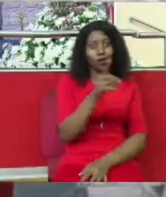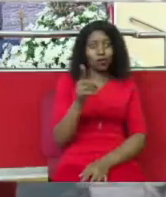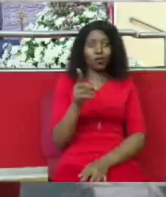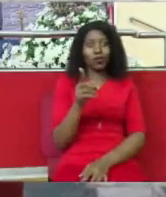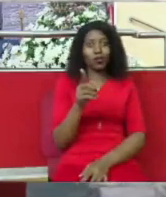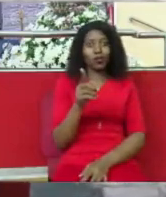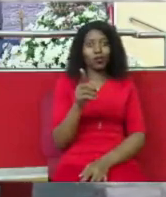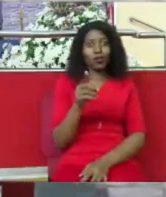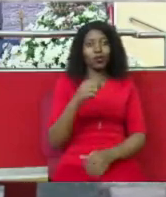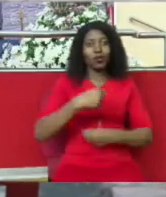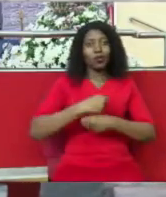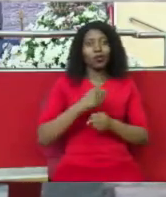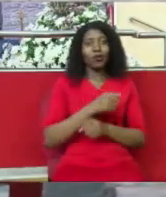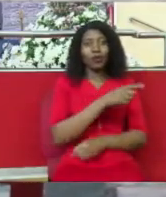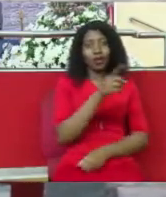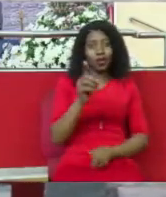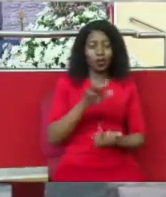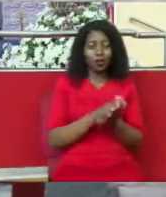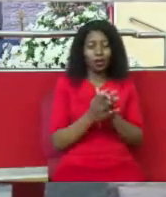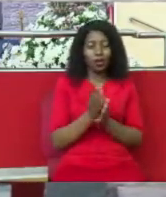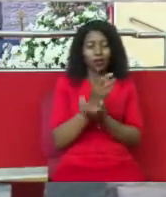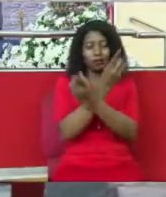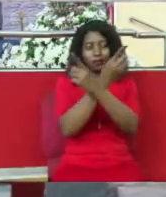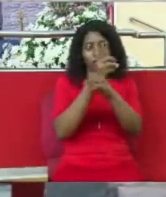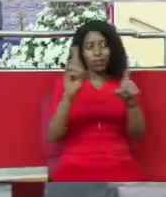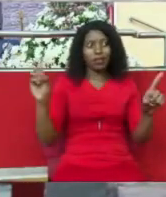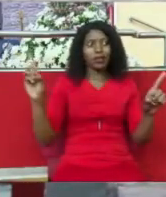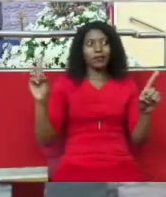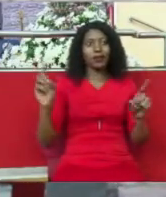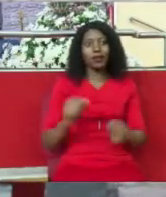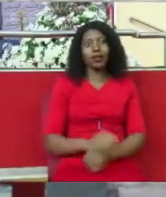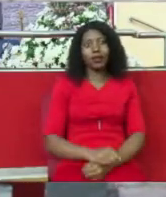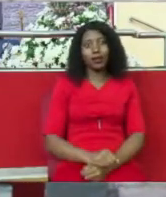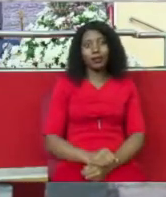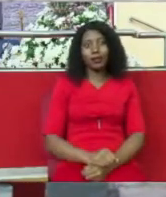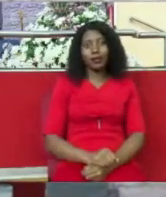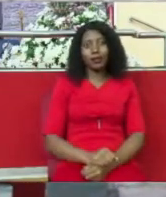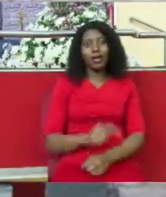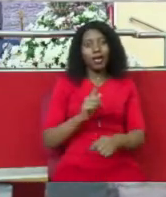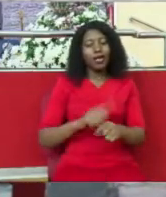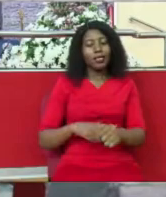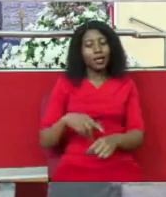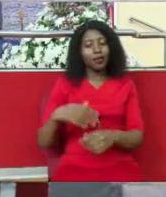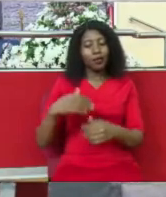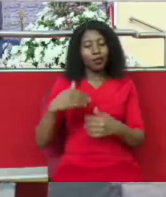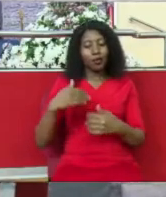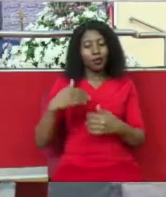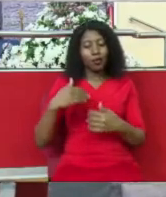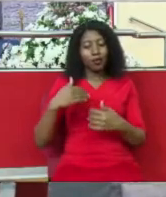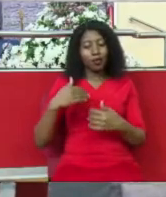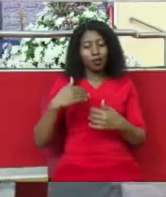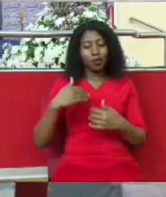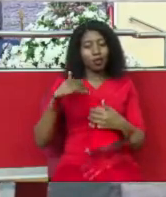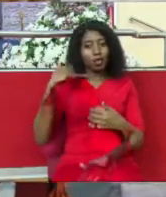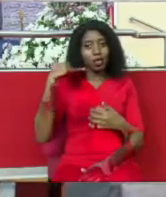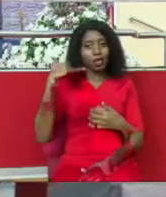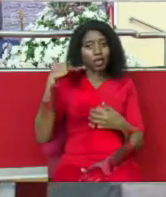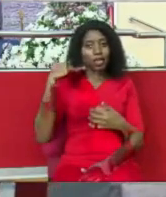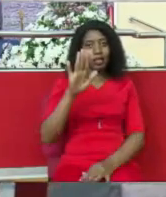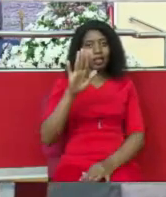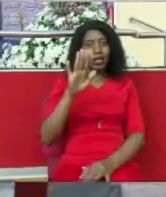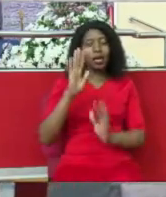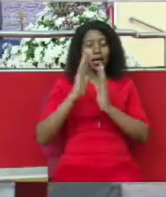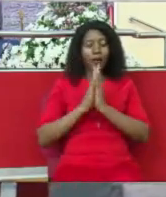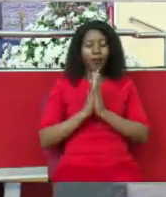delivered. Akaweza kukumeza ndio ukaweze kukombolewa. As you still hold your phone. Ukiwa umeshika simu yako tu hivyo. My prayer